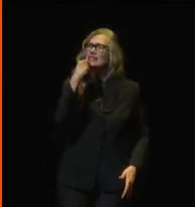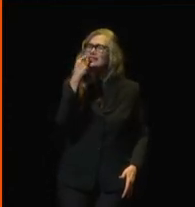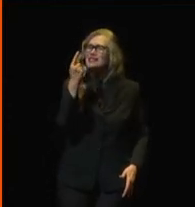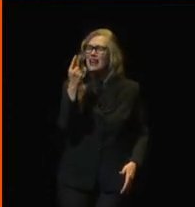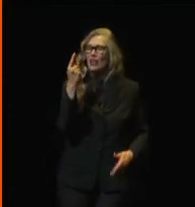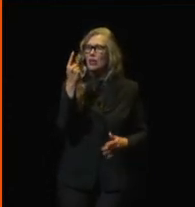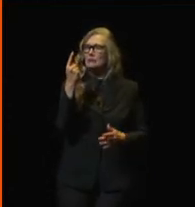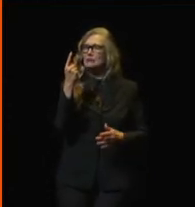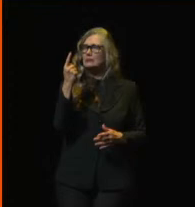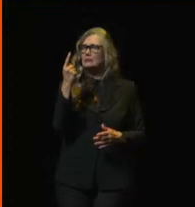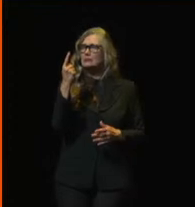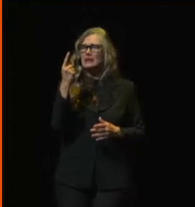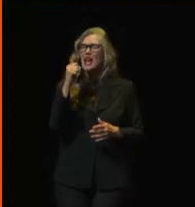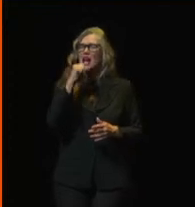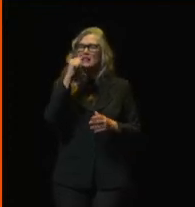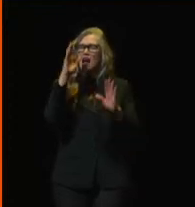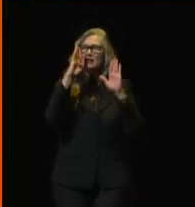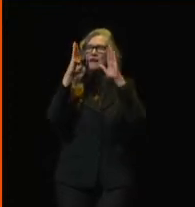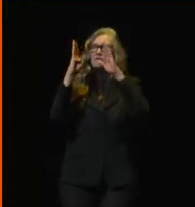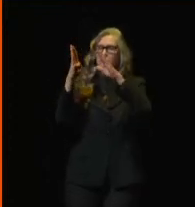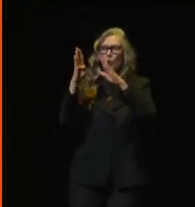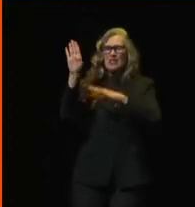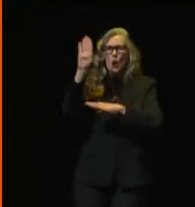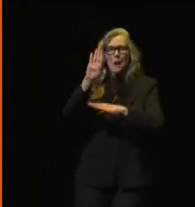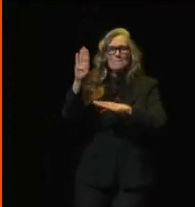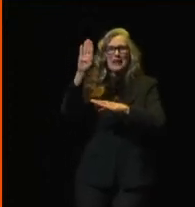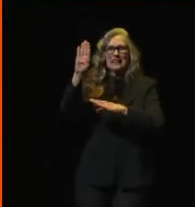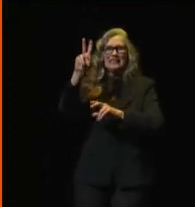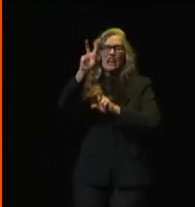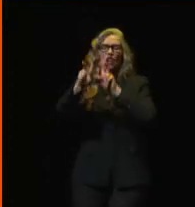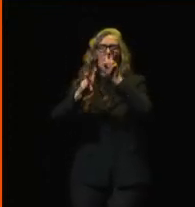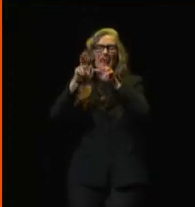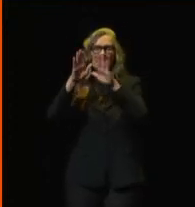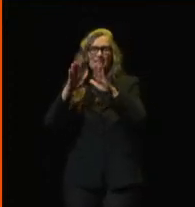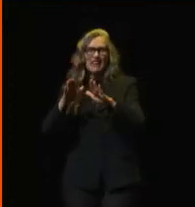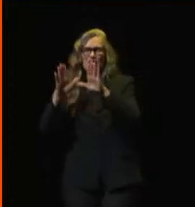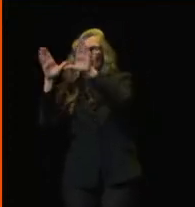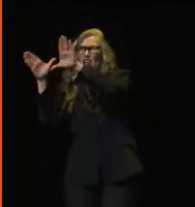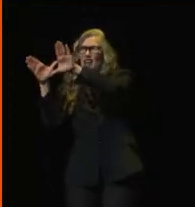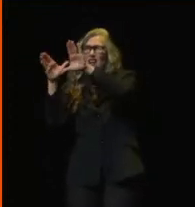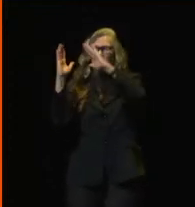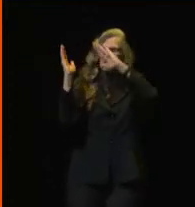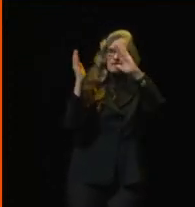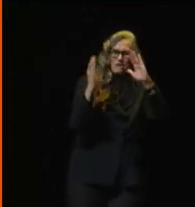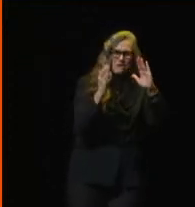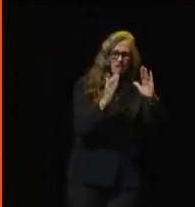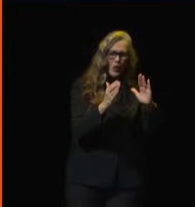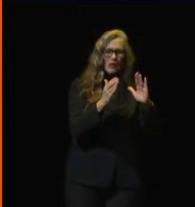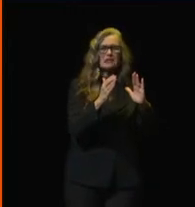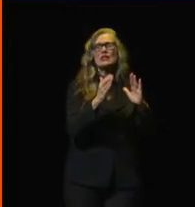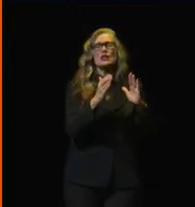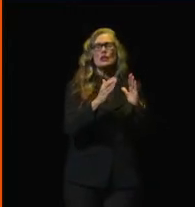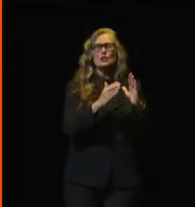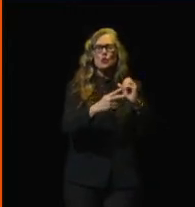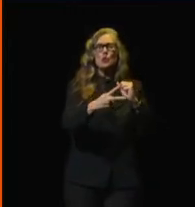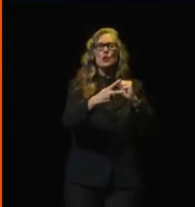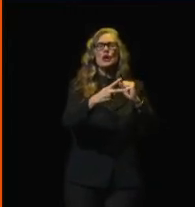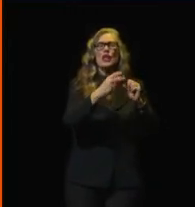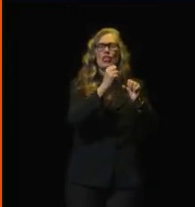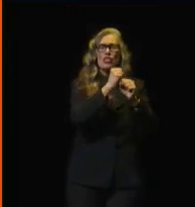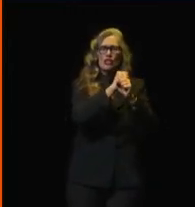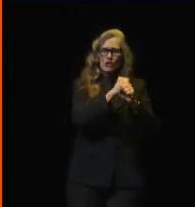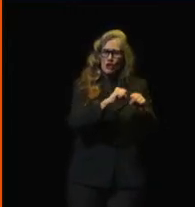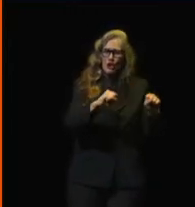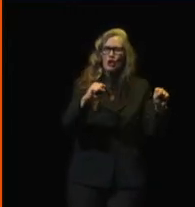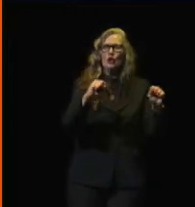less toward billionaire investors and a little more toward the financial security of American families. So